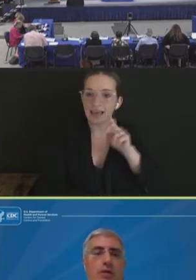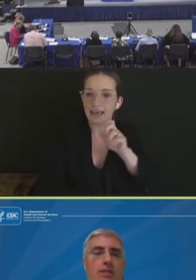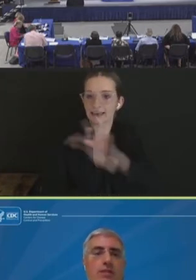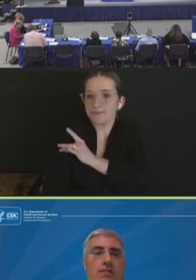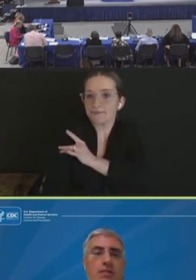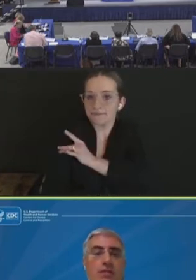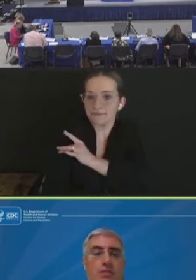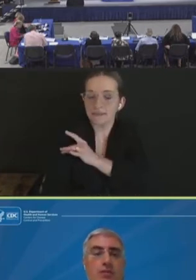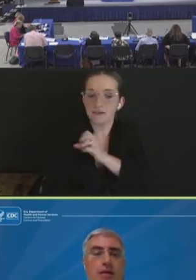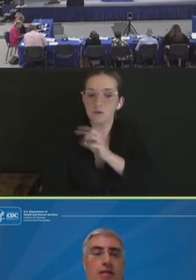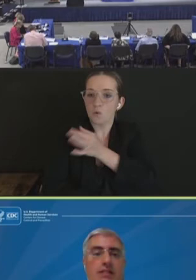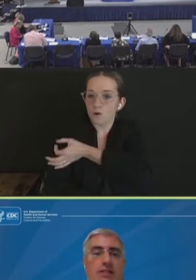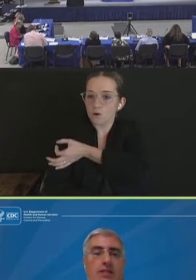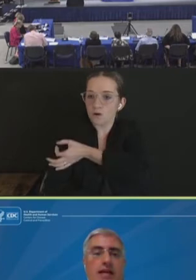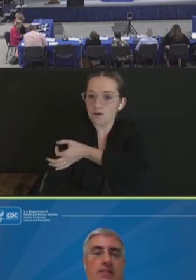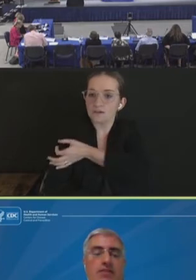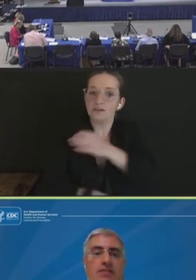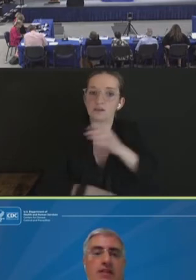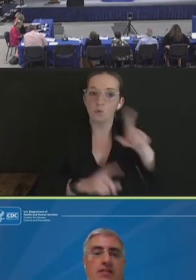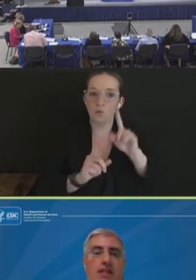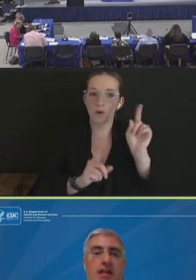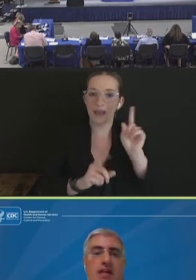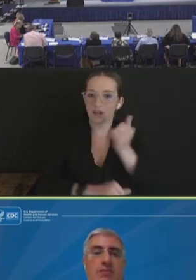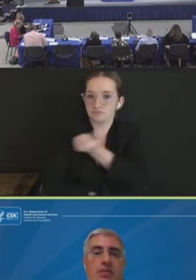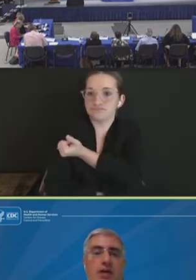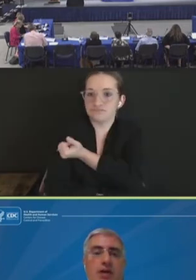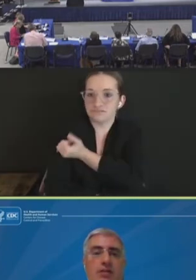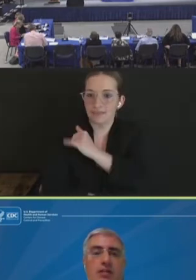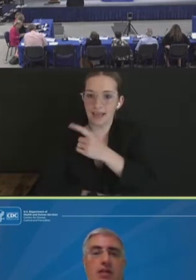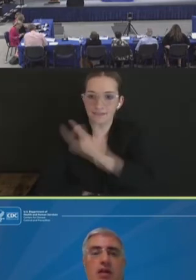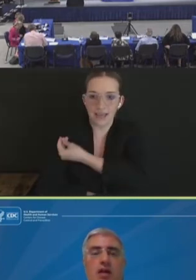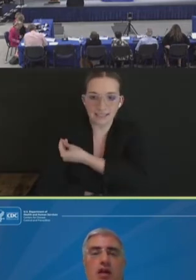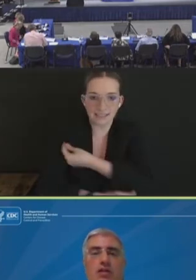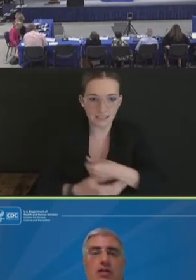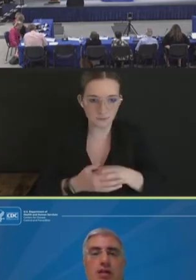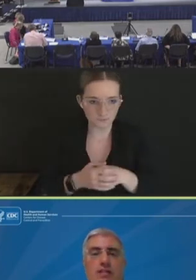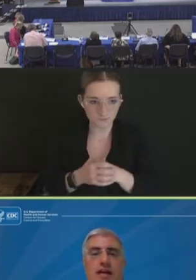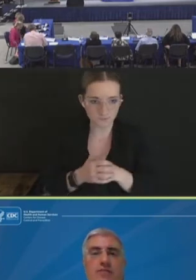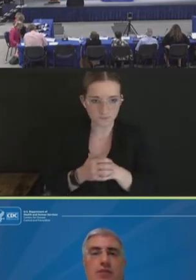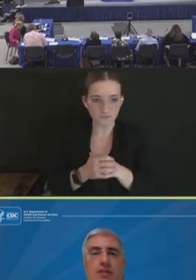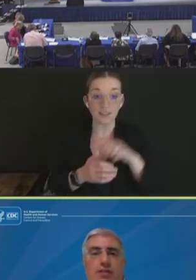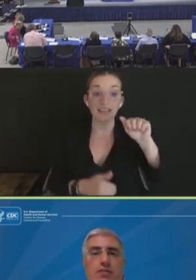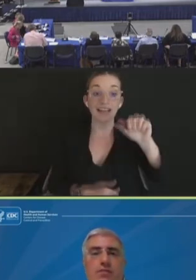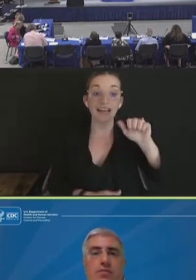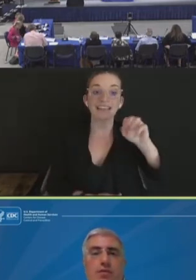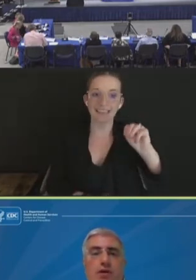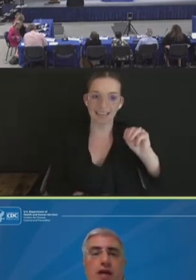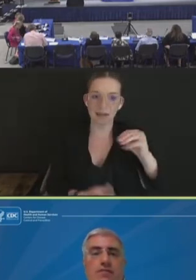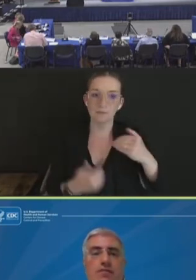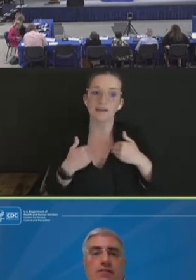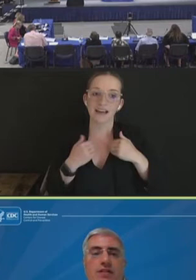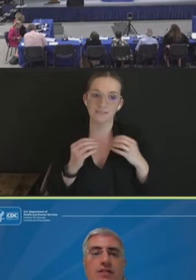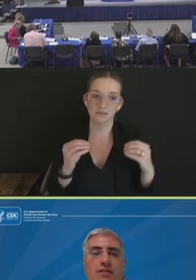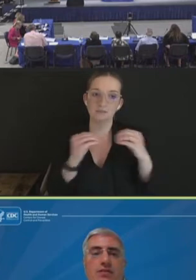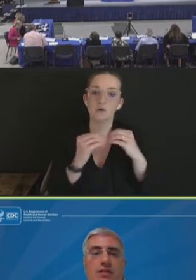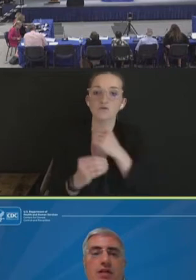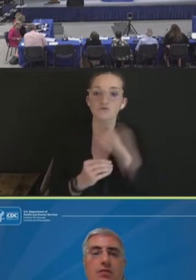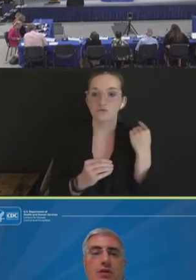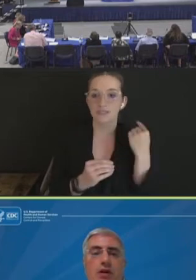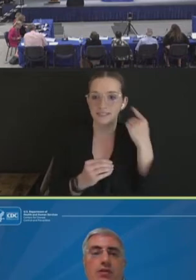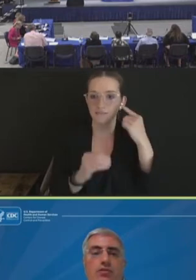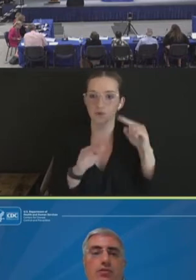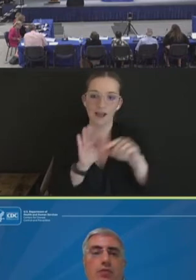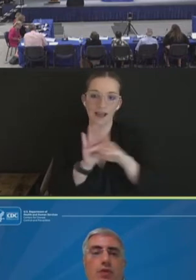Similarly, with respect to serious adverse events, ACAM2000 does have risks for adverse events associated